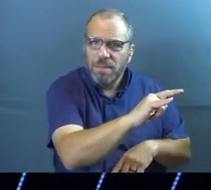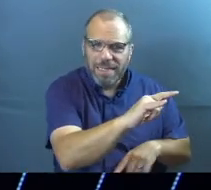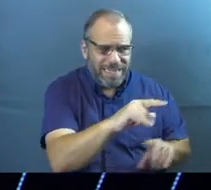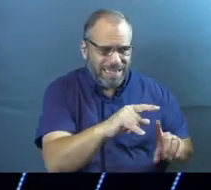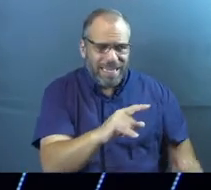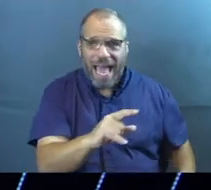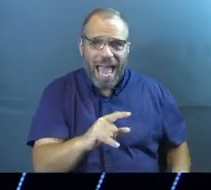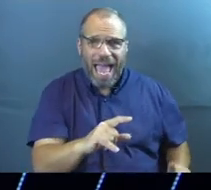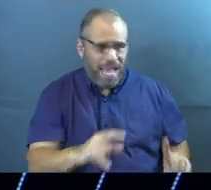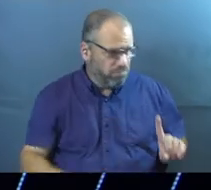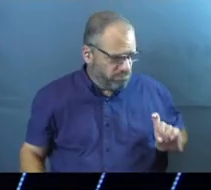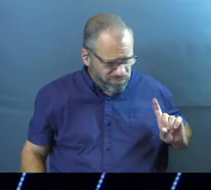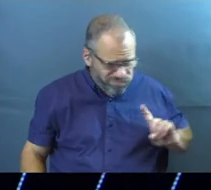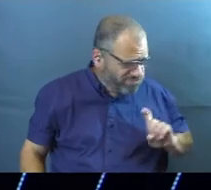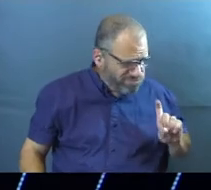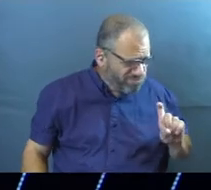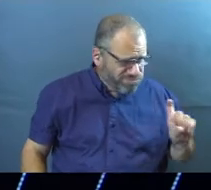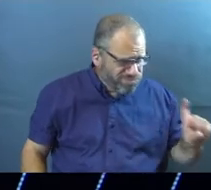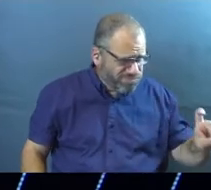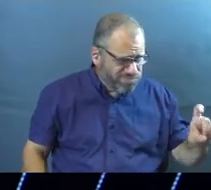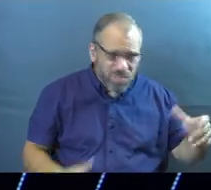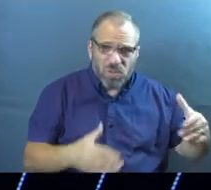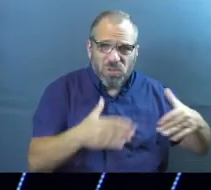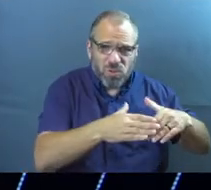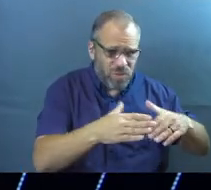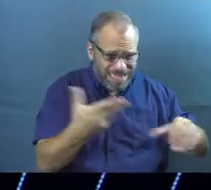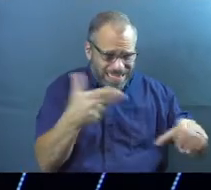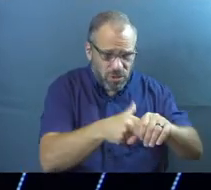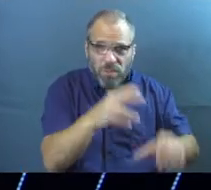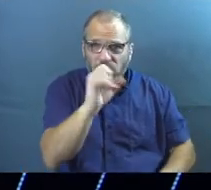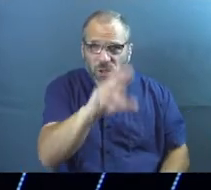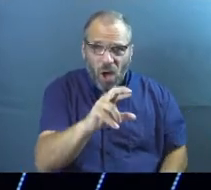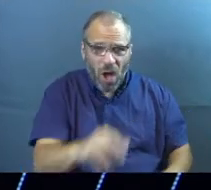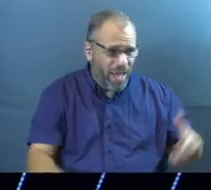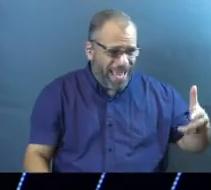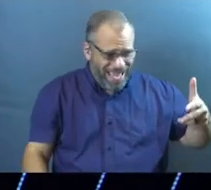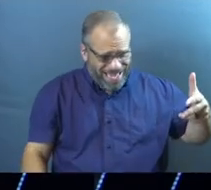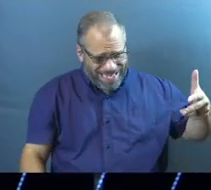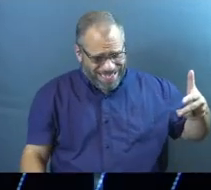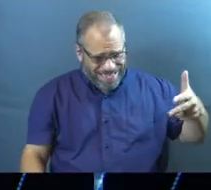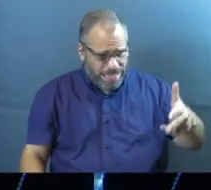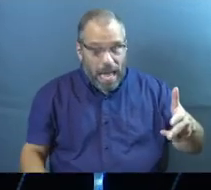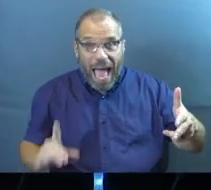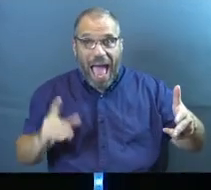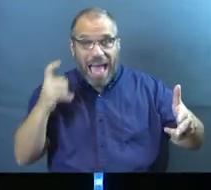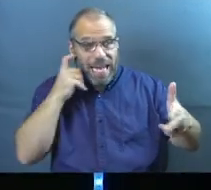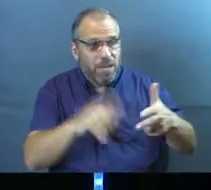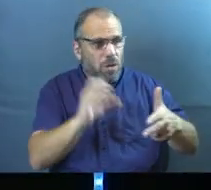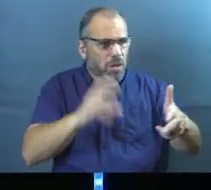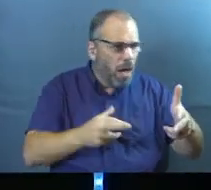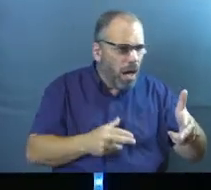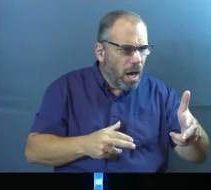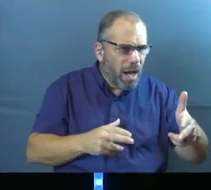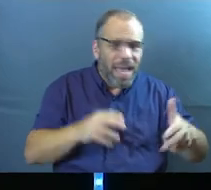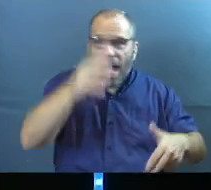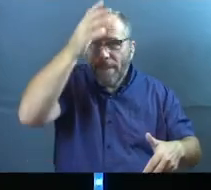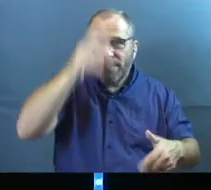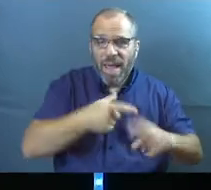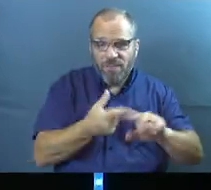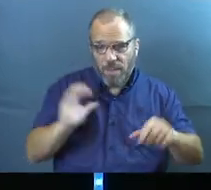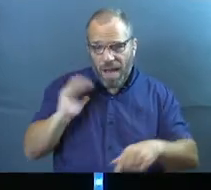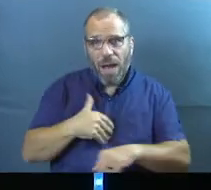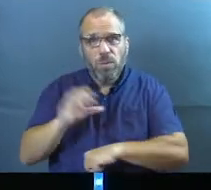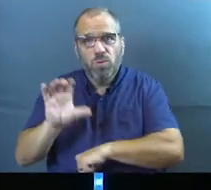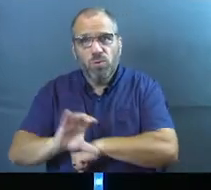And he runs out to the curb and hops in the car, and I recognized the car, and it was a guy from